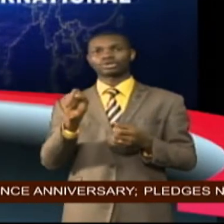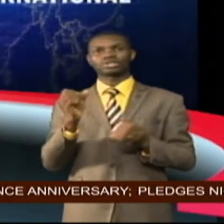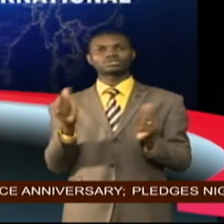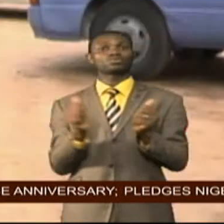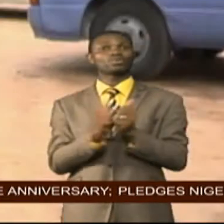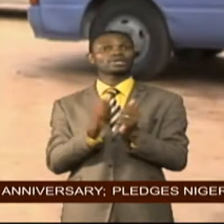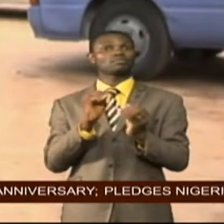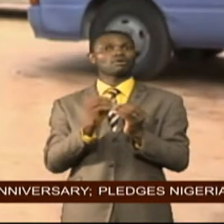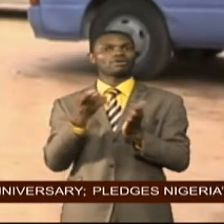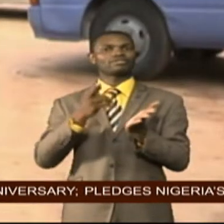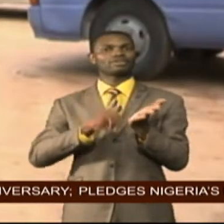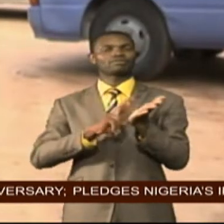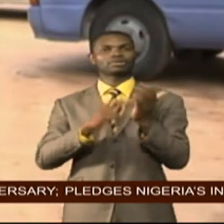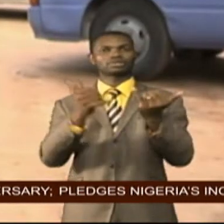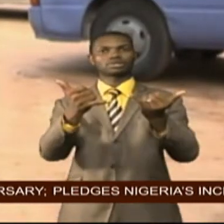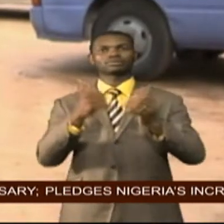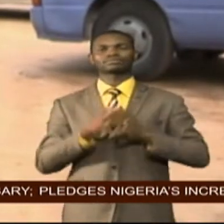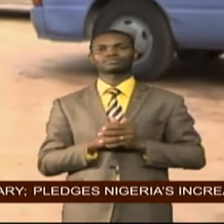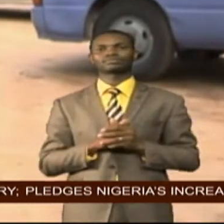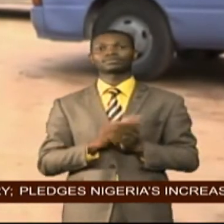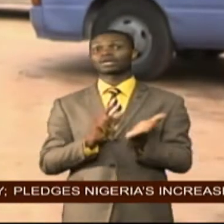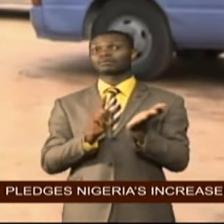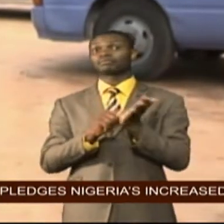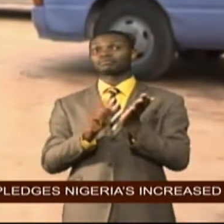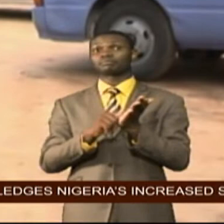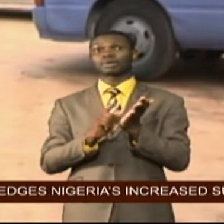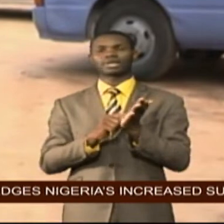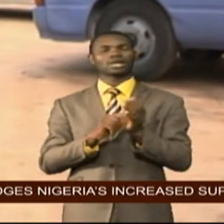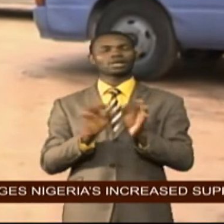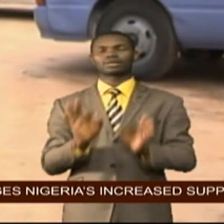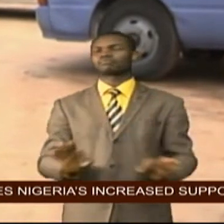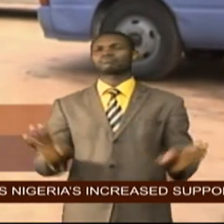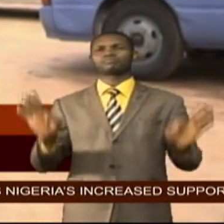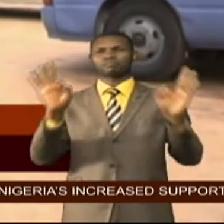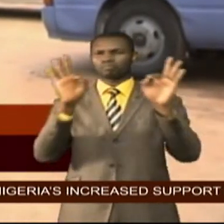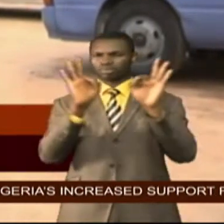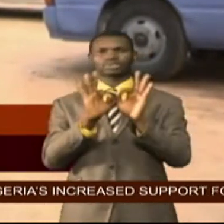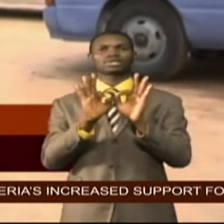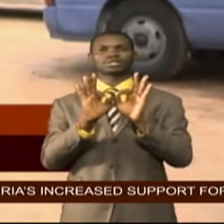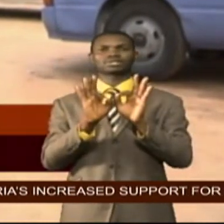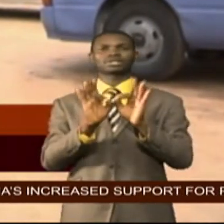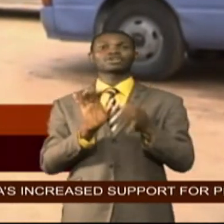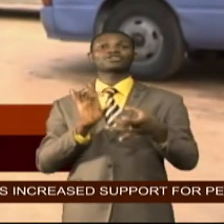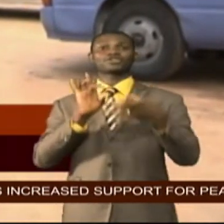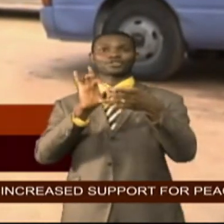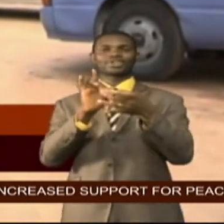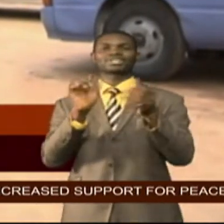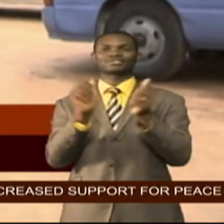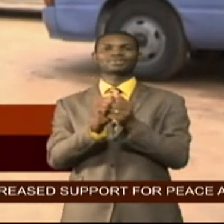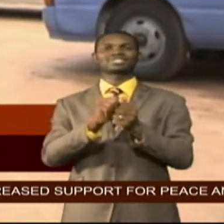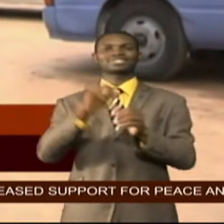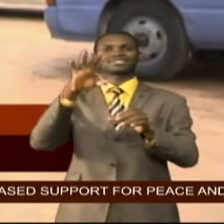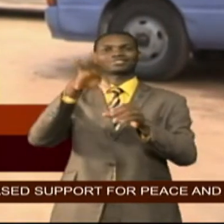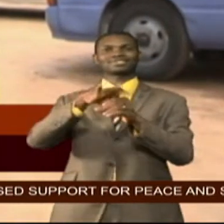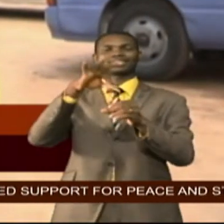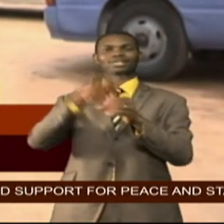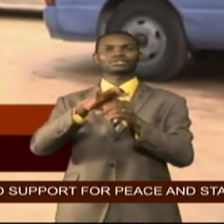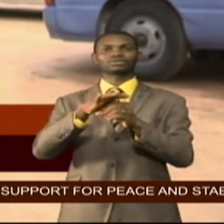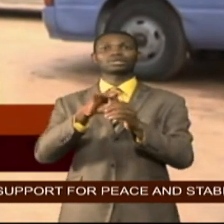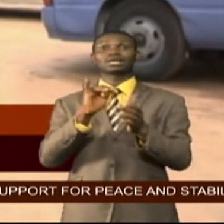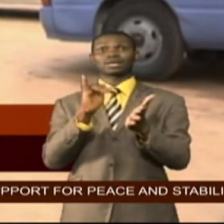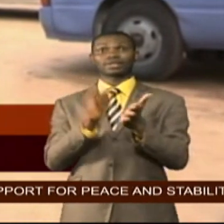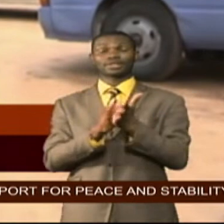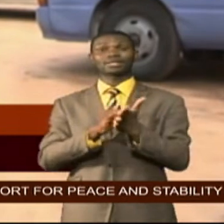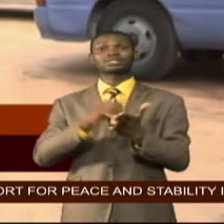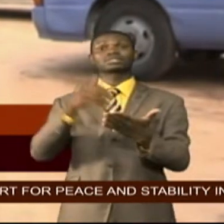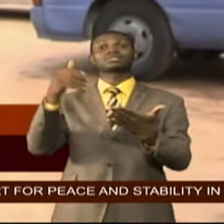details. The media remains a critical stakeholder in the process of election, and therefore there is